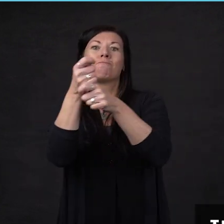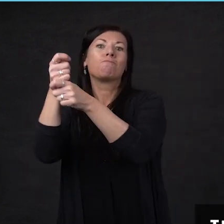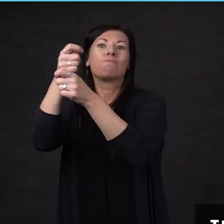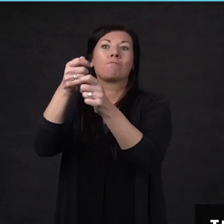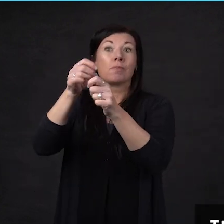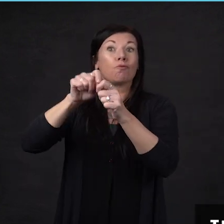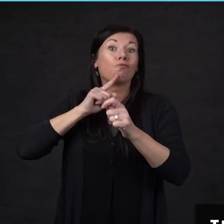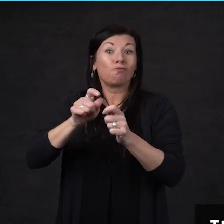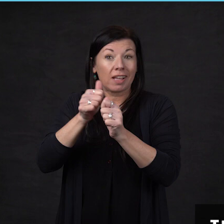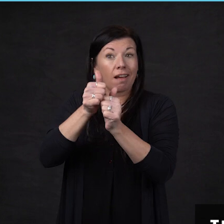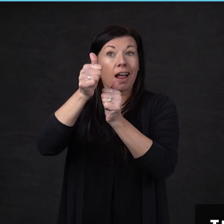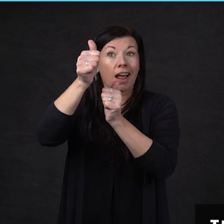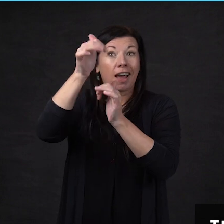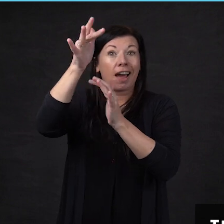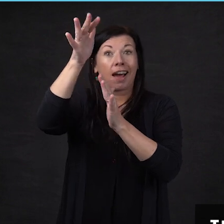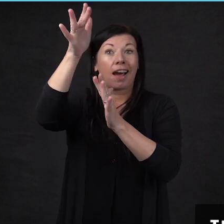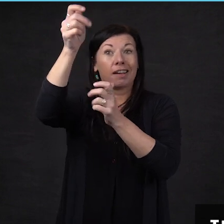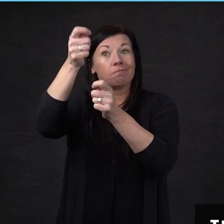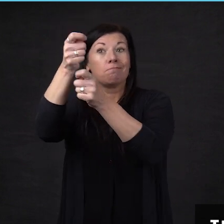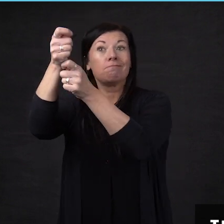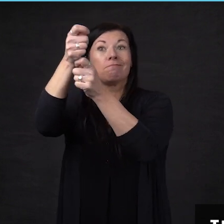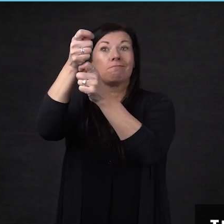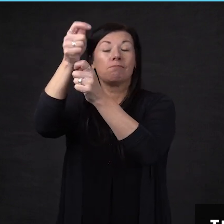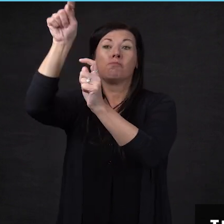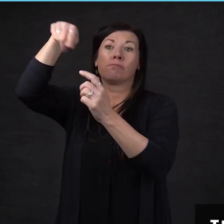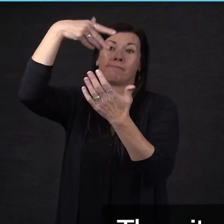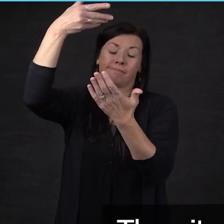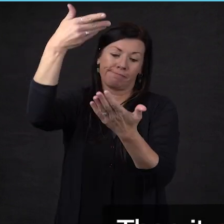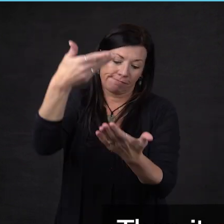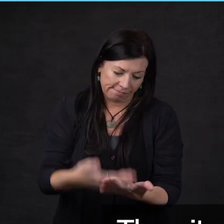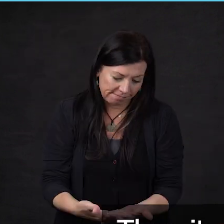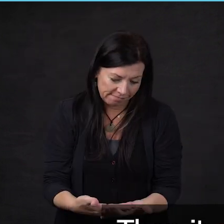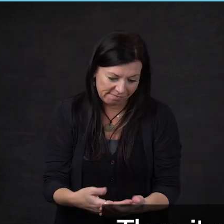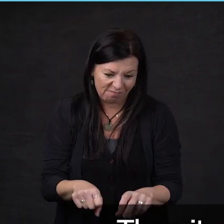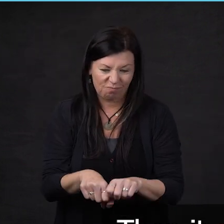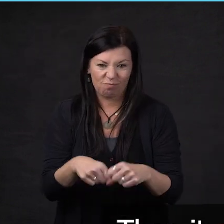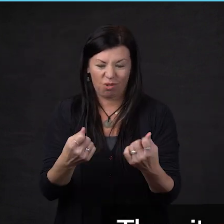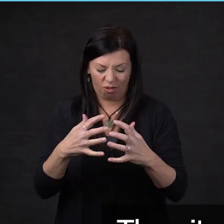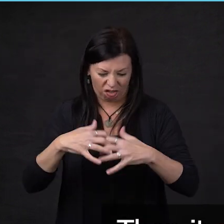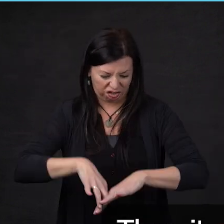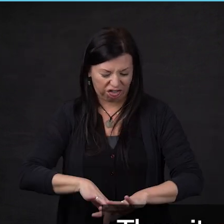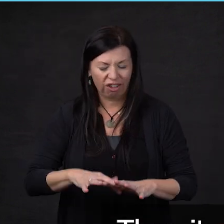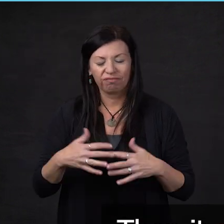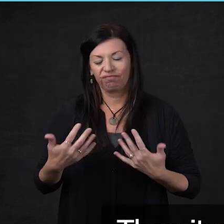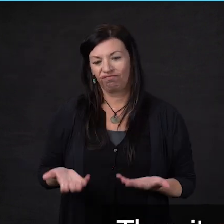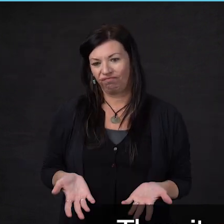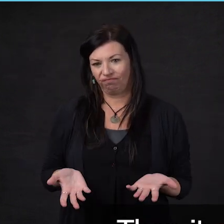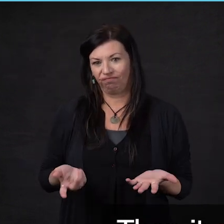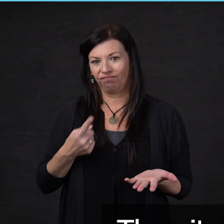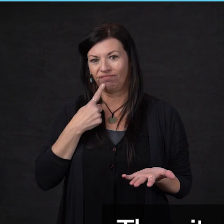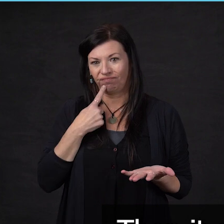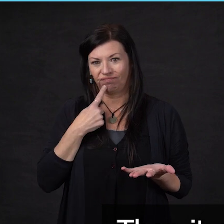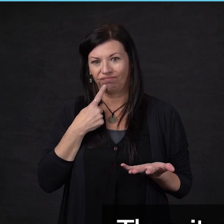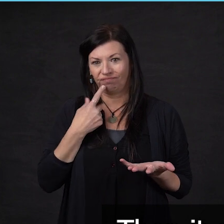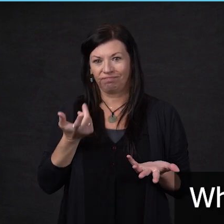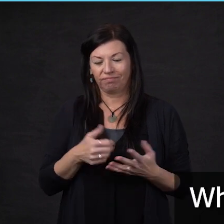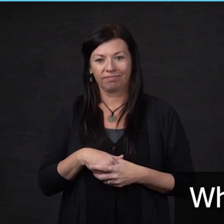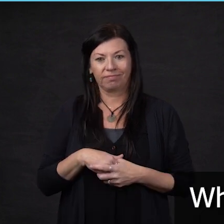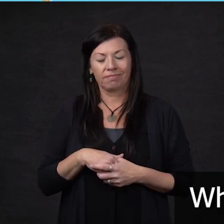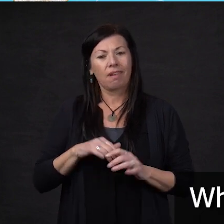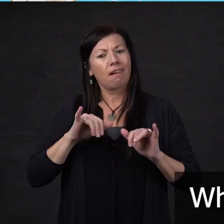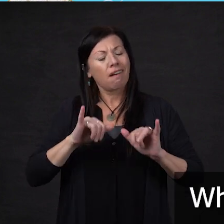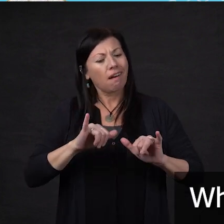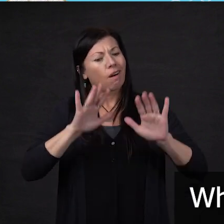it. It went out to the end of my string. Then it came down again and broke all to pieces.